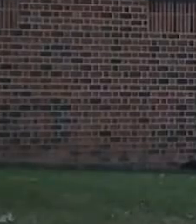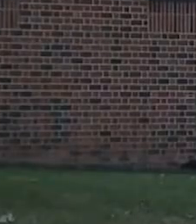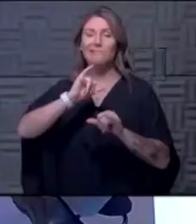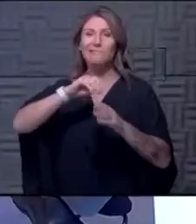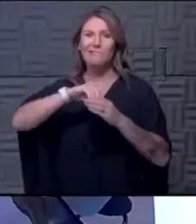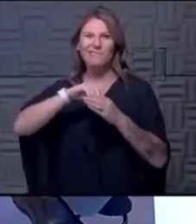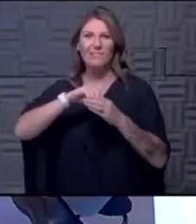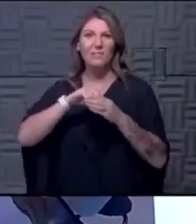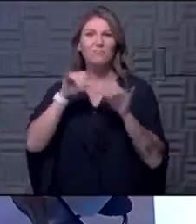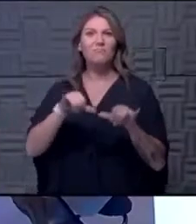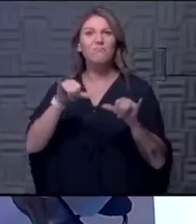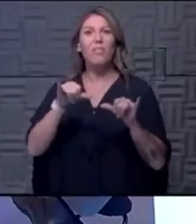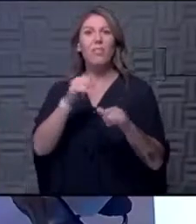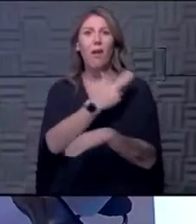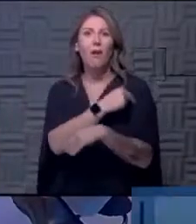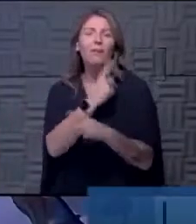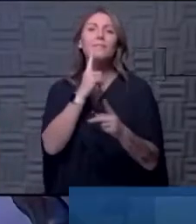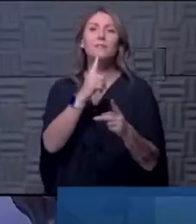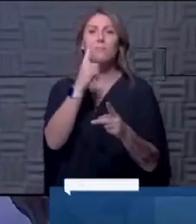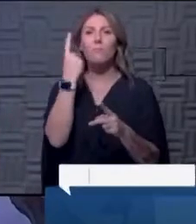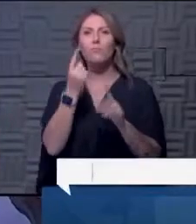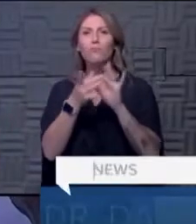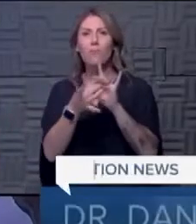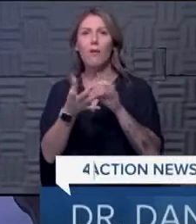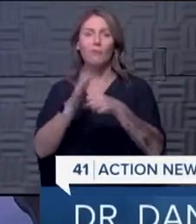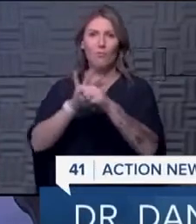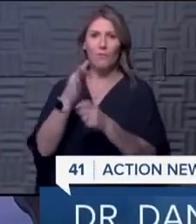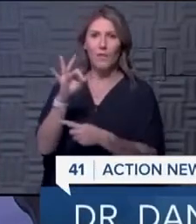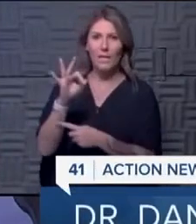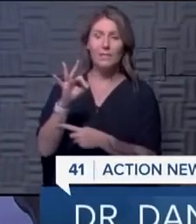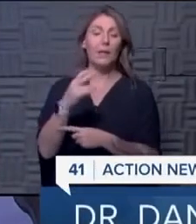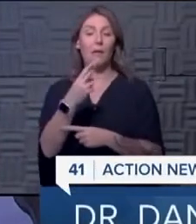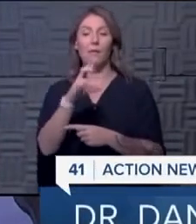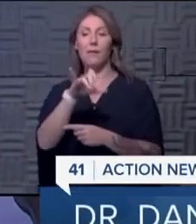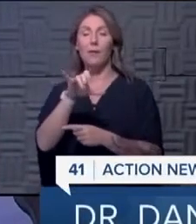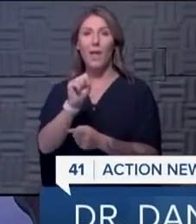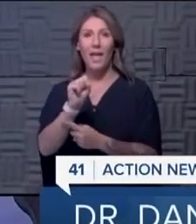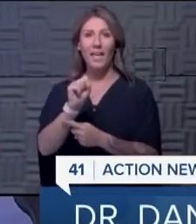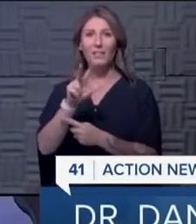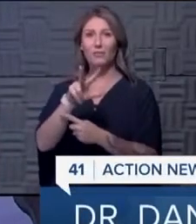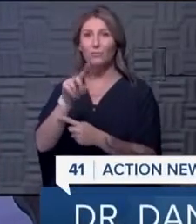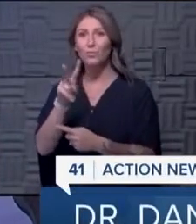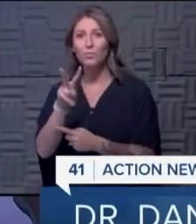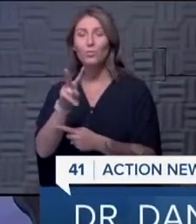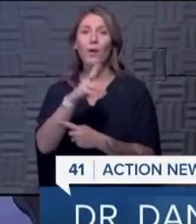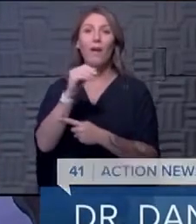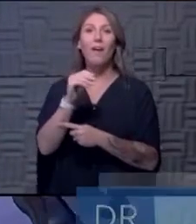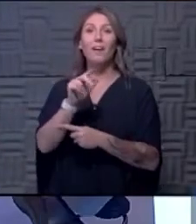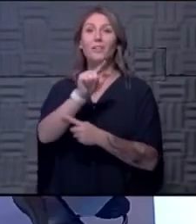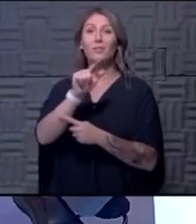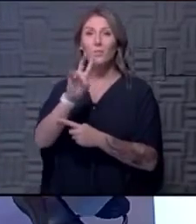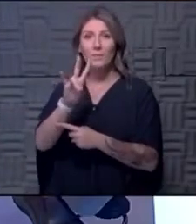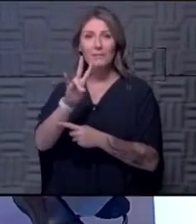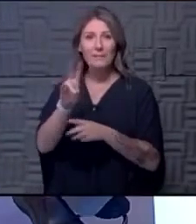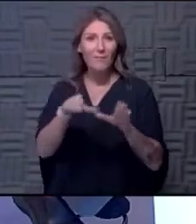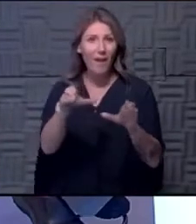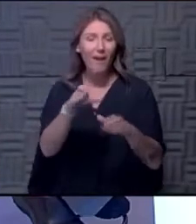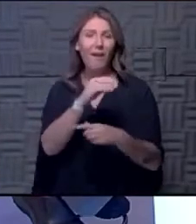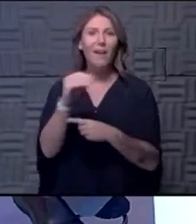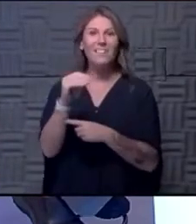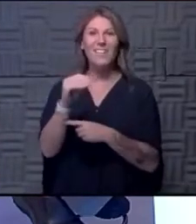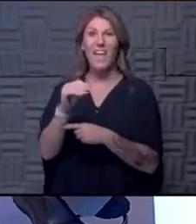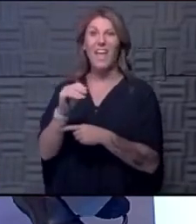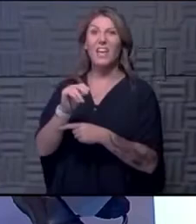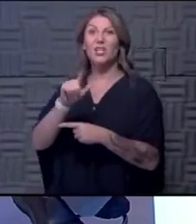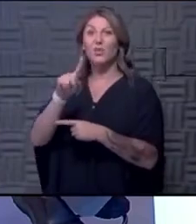is surging. In Hayes, though, they do have 30 patients, 27 active and 3 in that recovery period, too. So it is taking up a